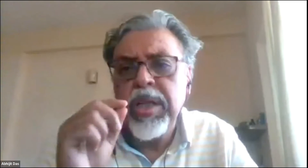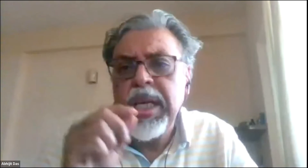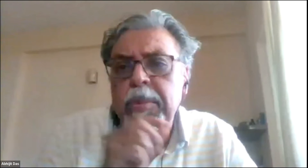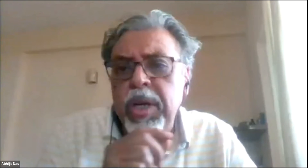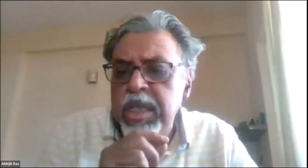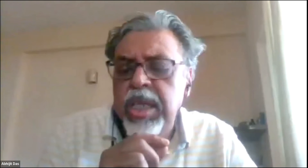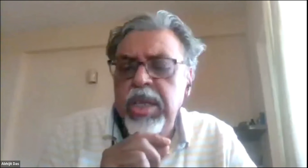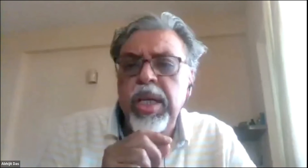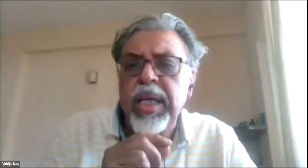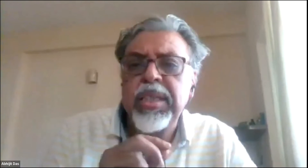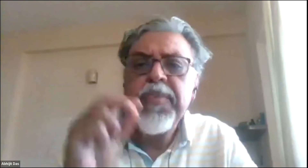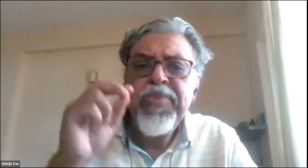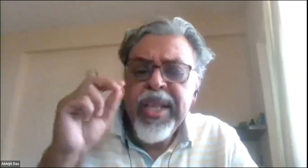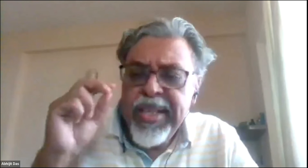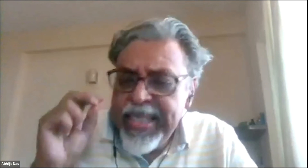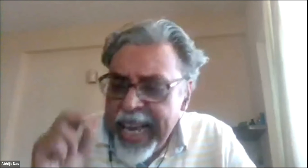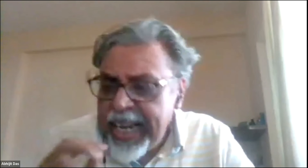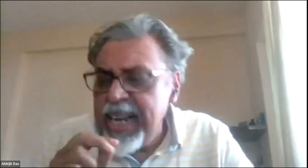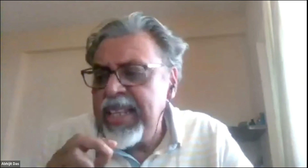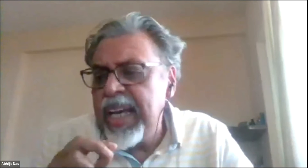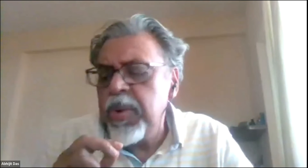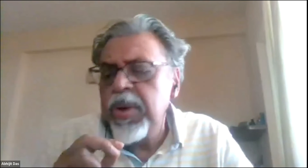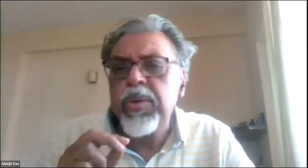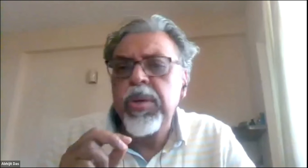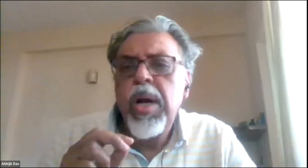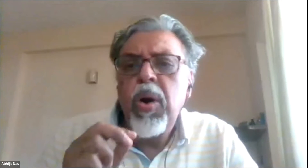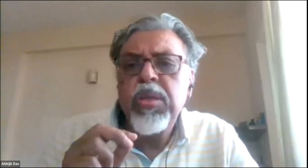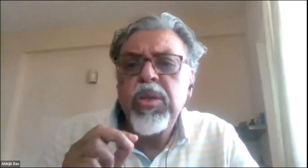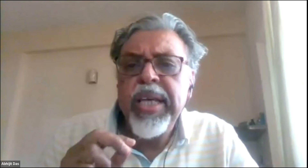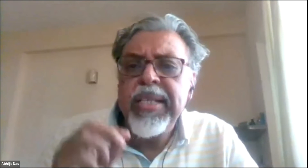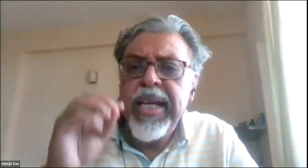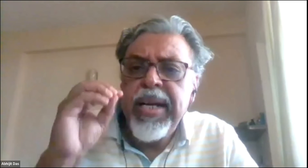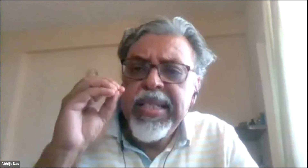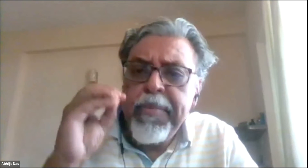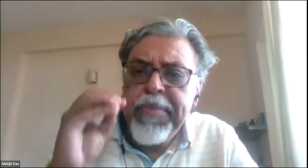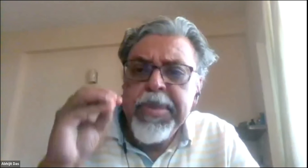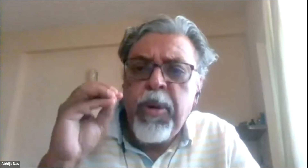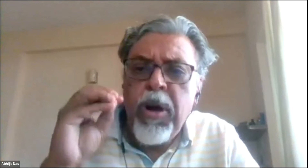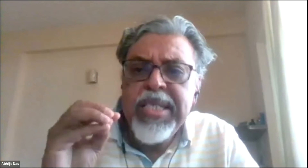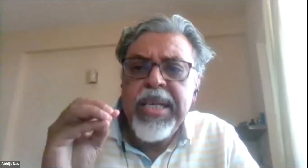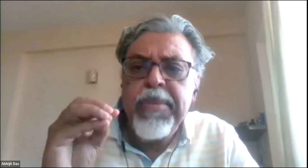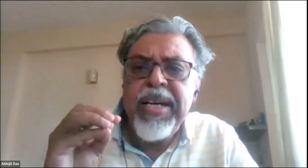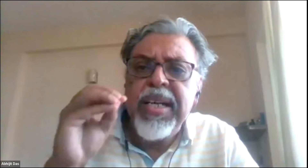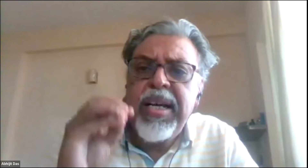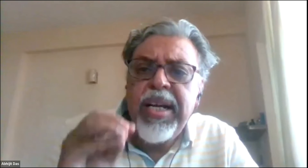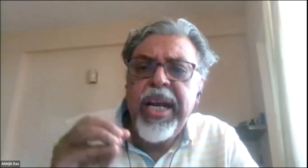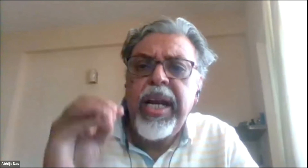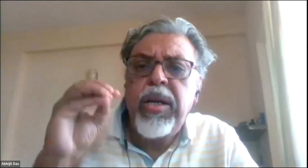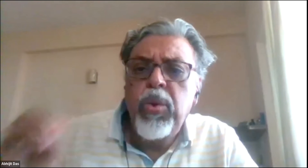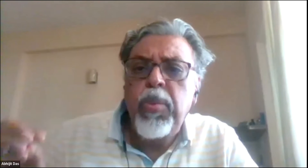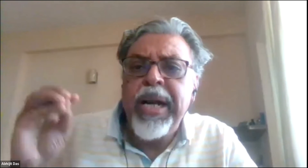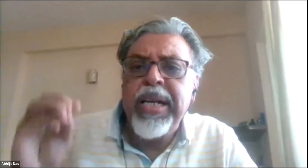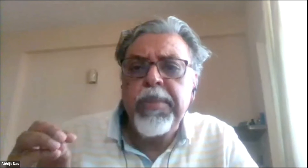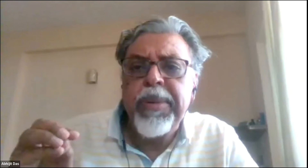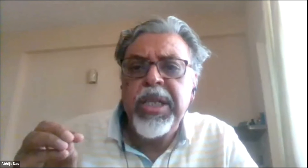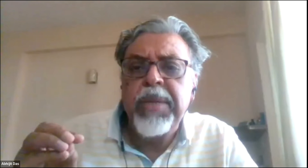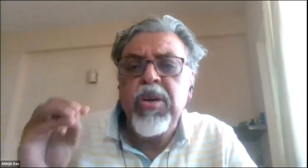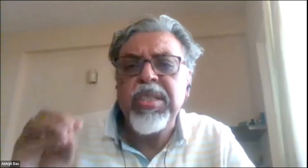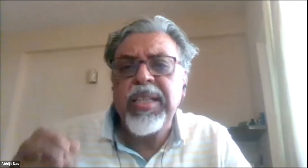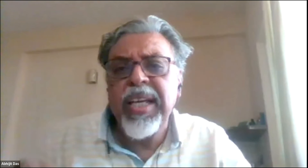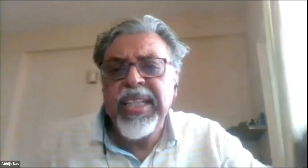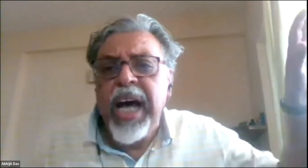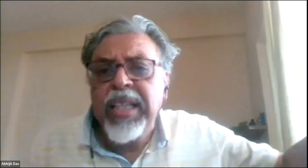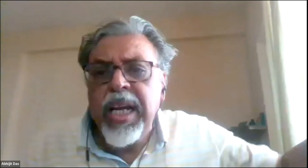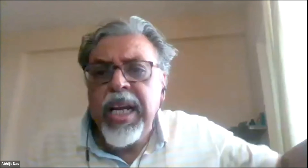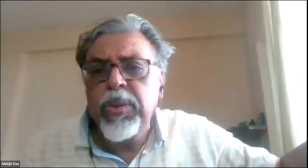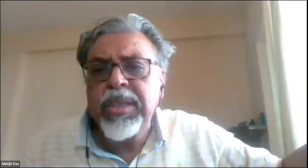keep the mechanisms going. So that's one important thing about institutionalization. The second thing I want to also say is that sometimes policymakers agree